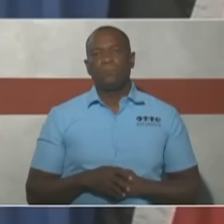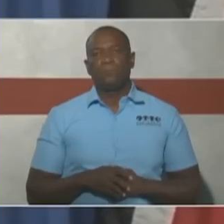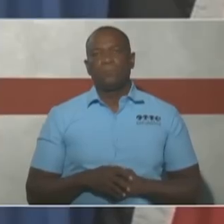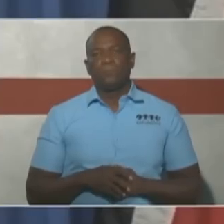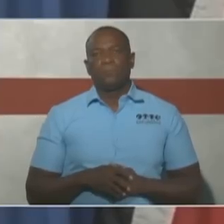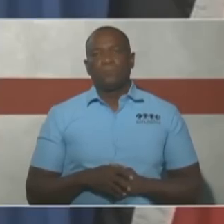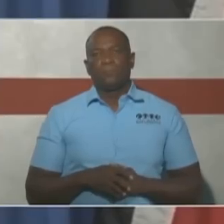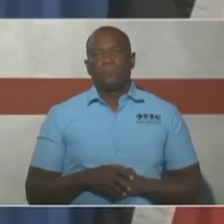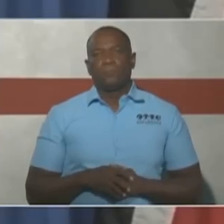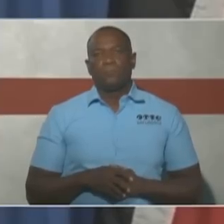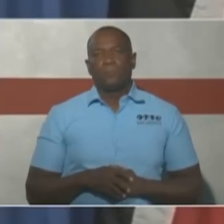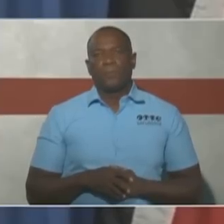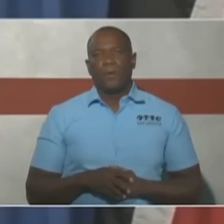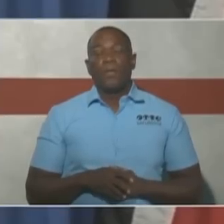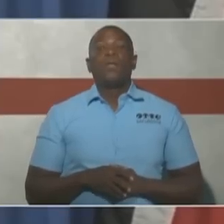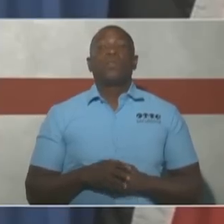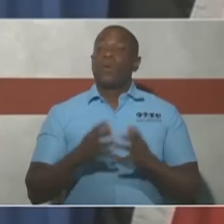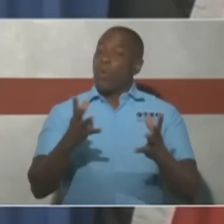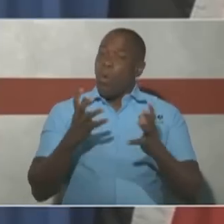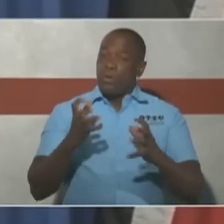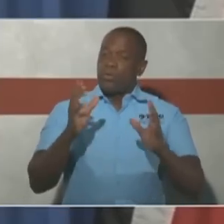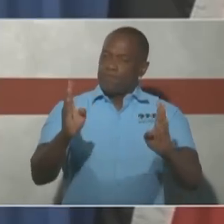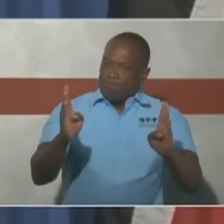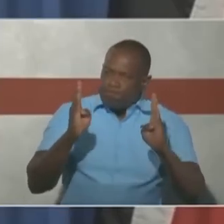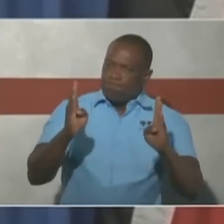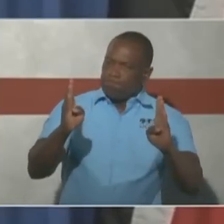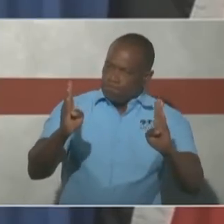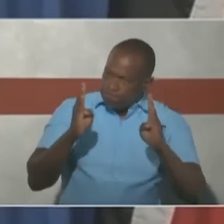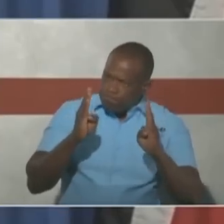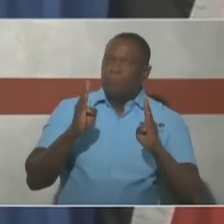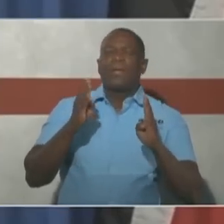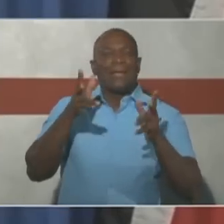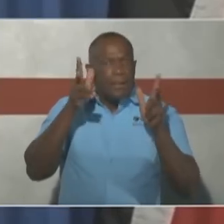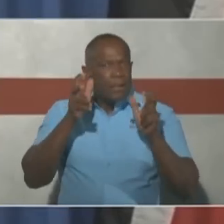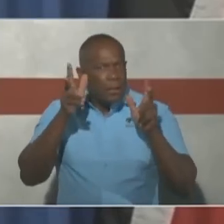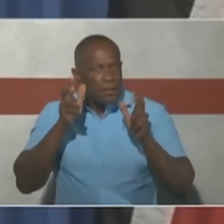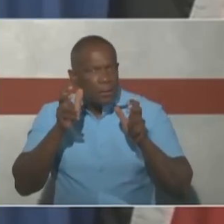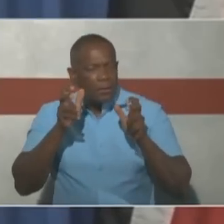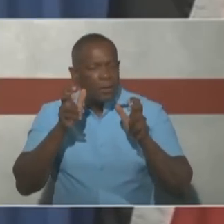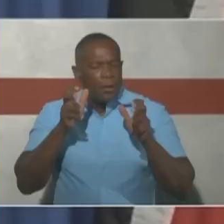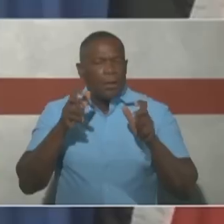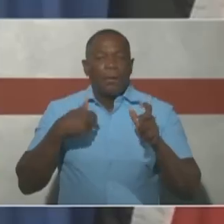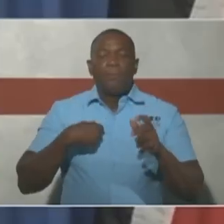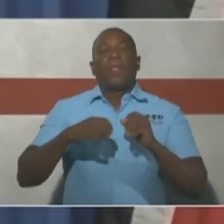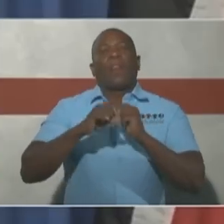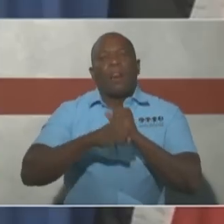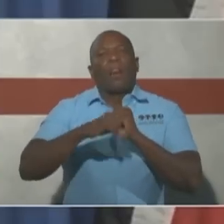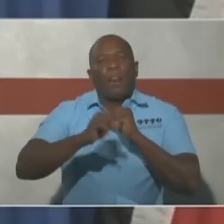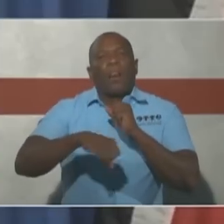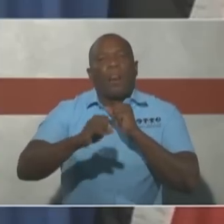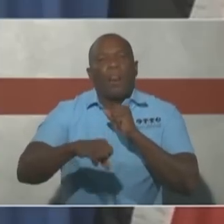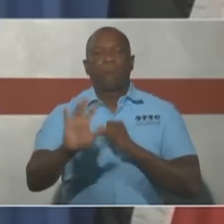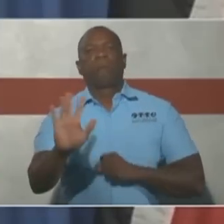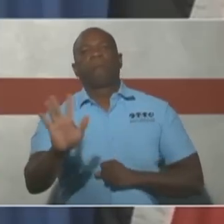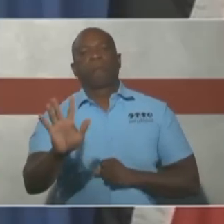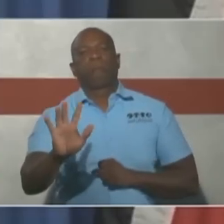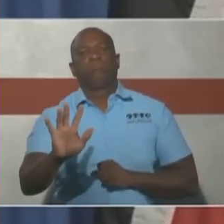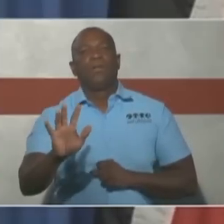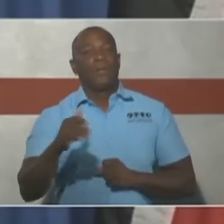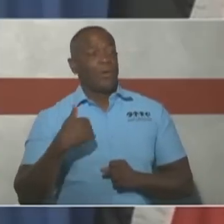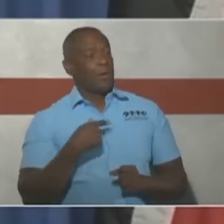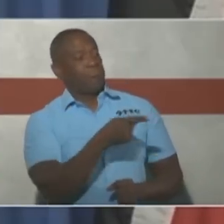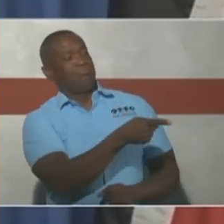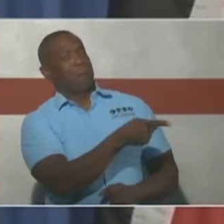conversation with you, the media, for some paying of attention. I wouldn't say much more because we have